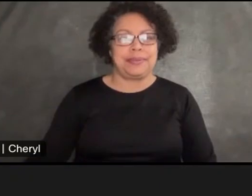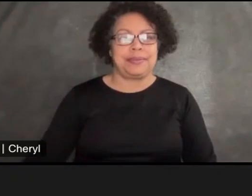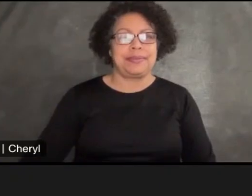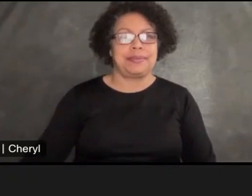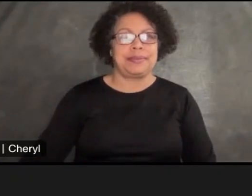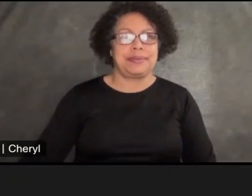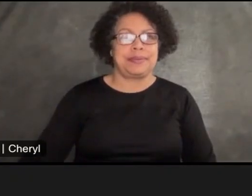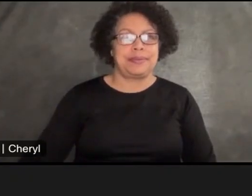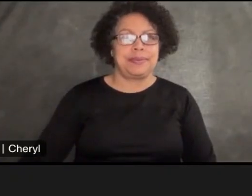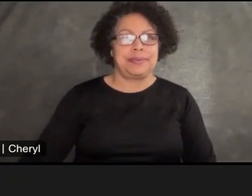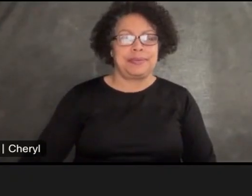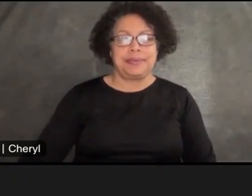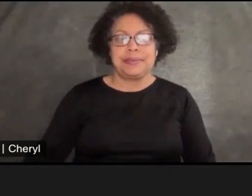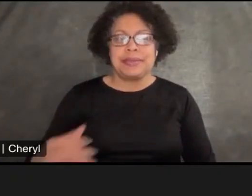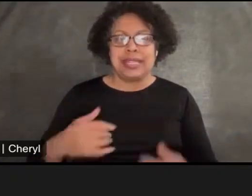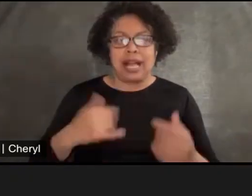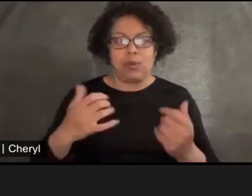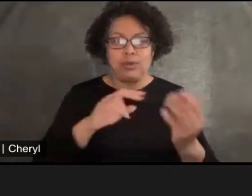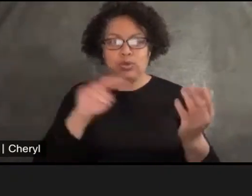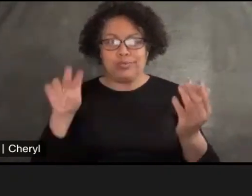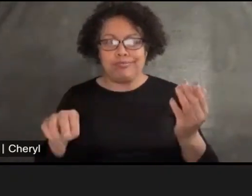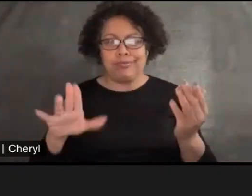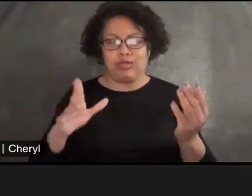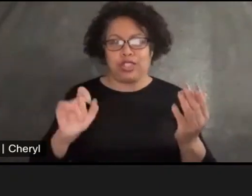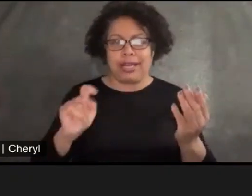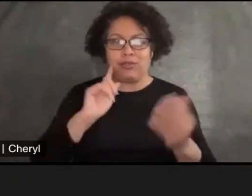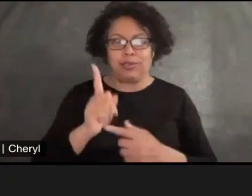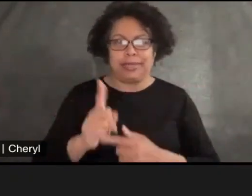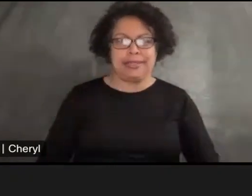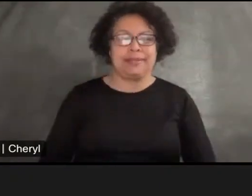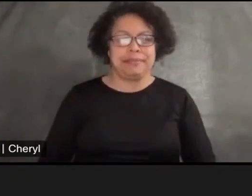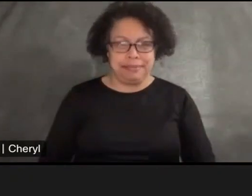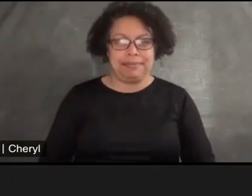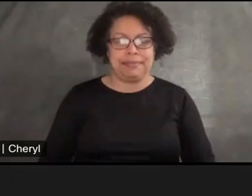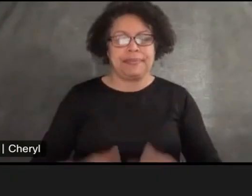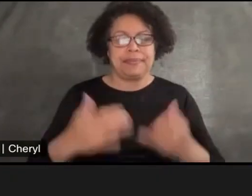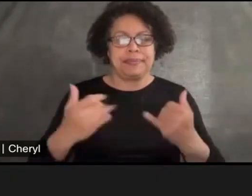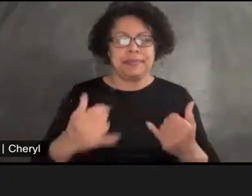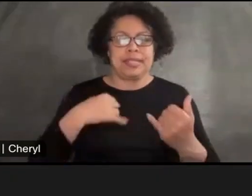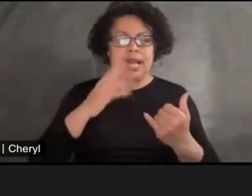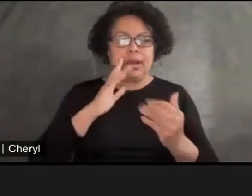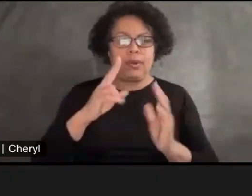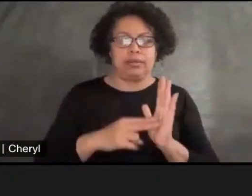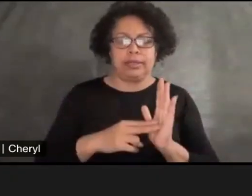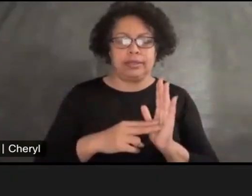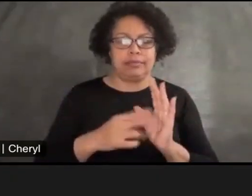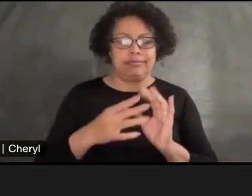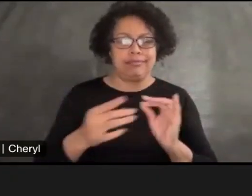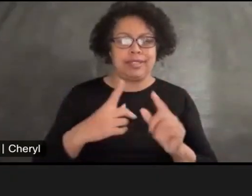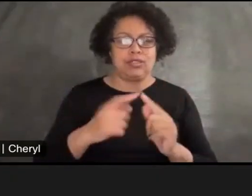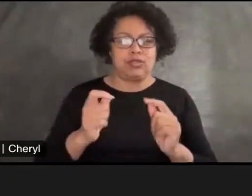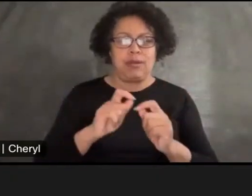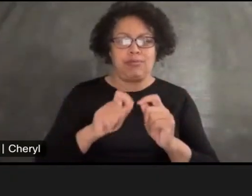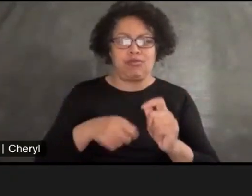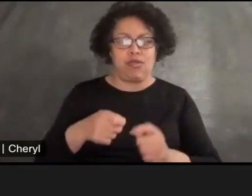see the chat for a minute. And I'm going to share an excerpt from Braiding